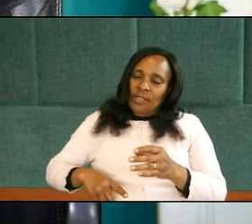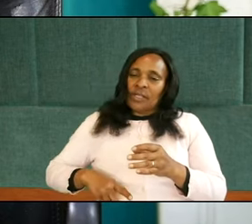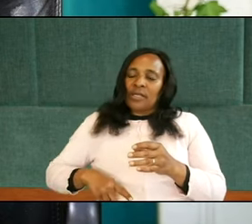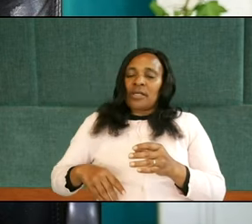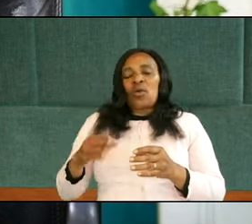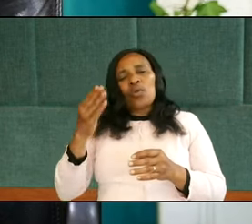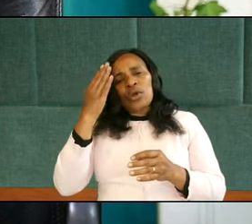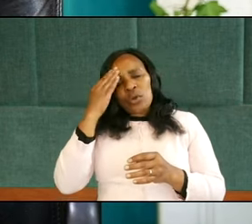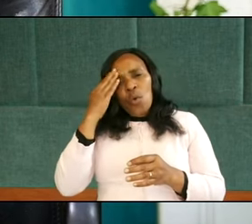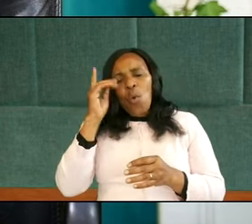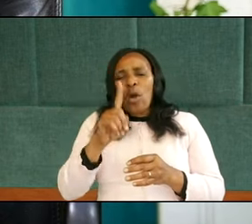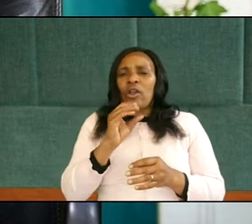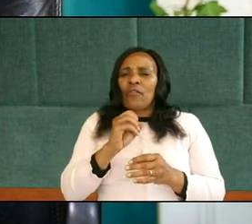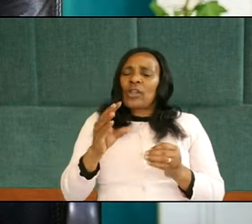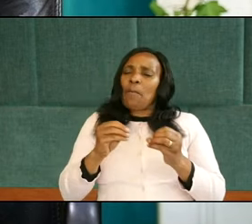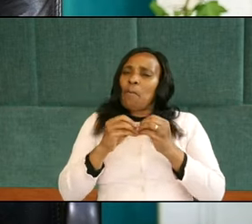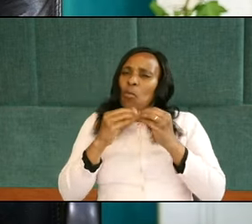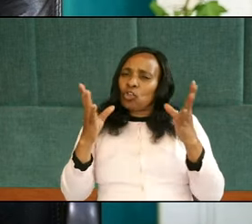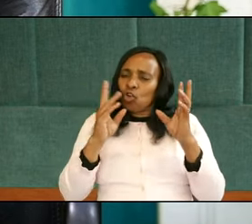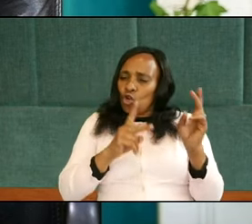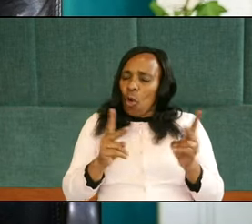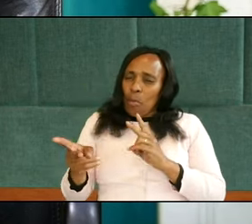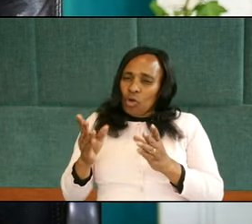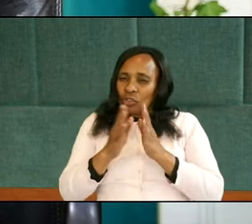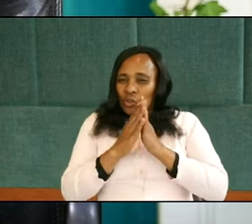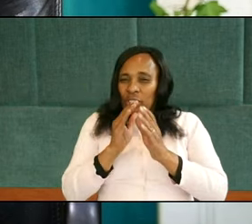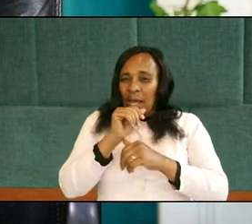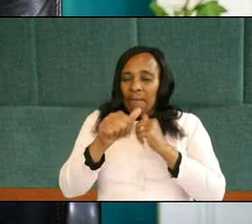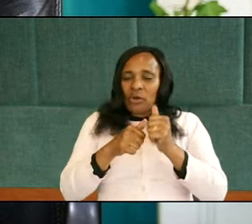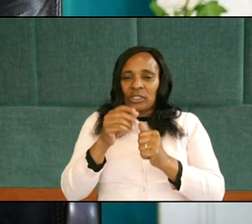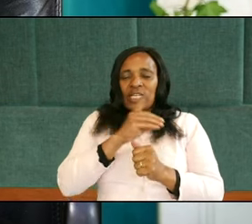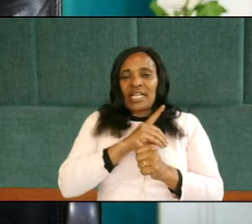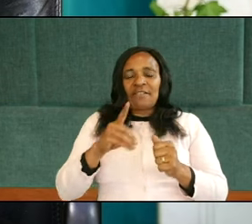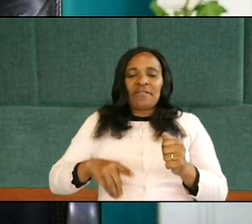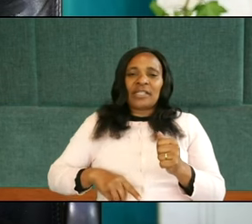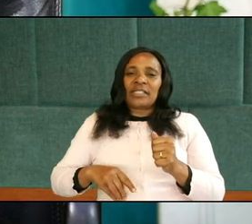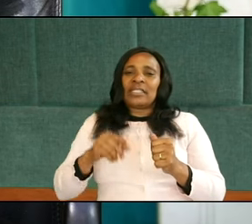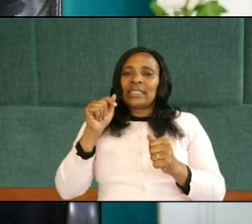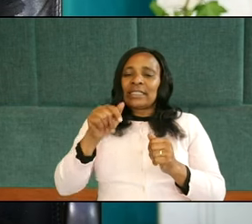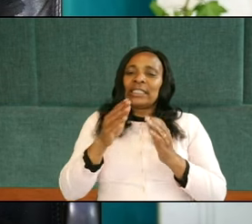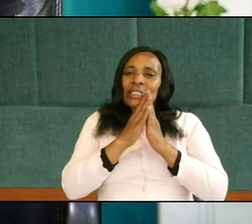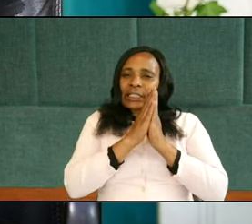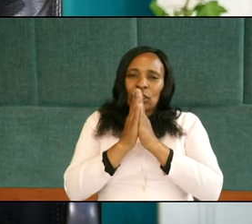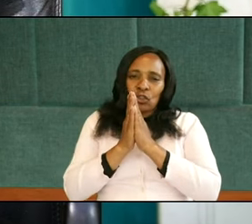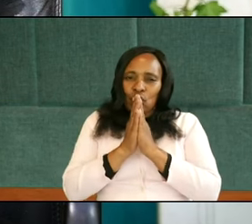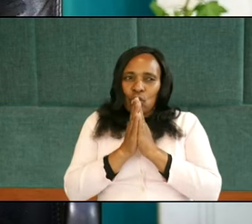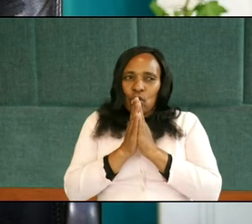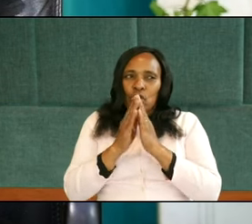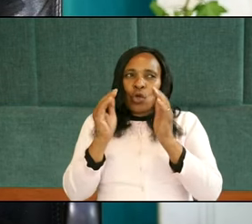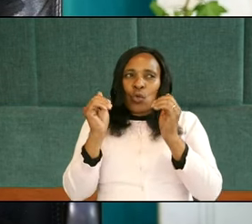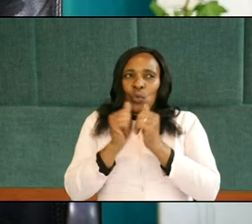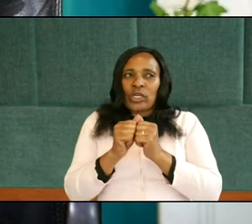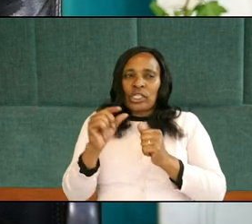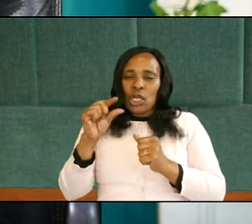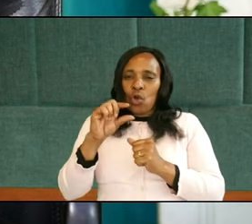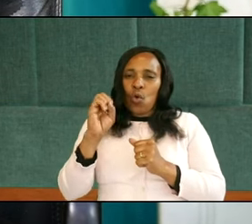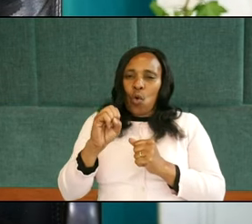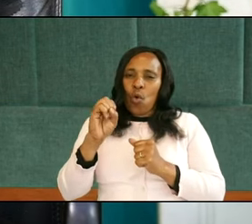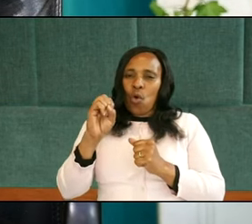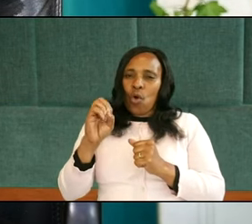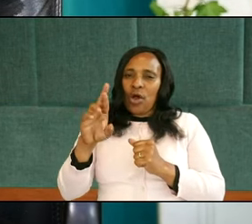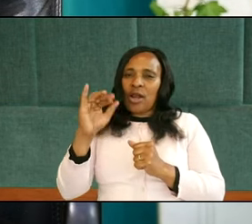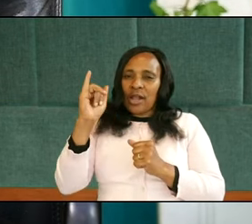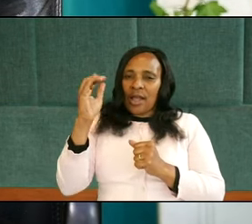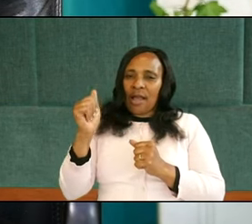we know one of the most common stories we know about David is his story with Goliath. So the David and